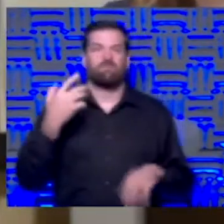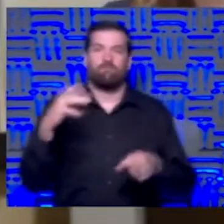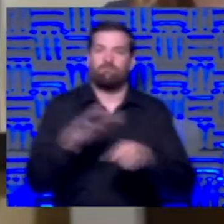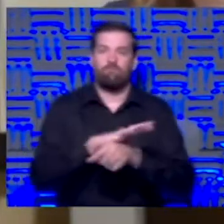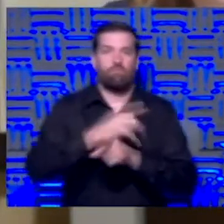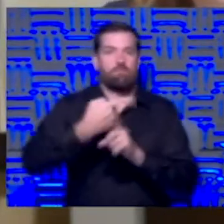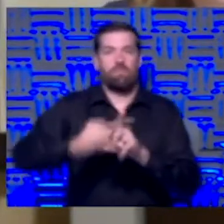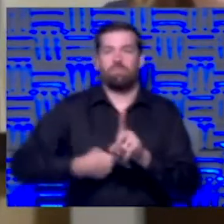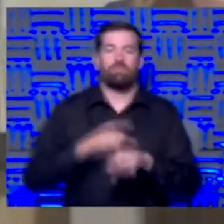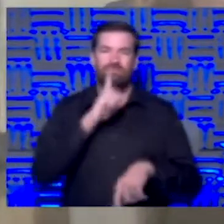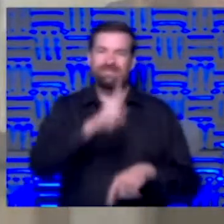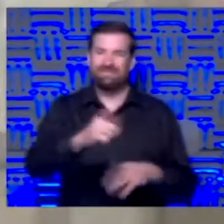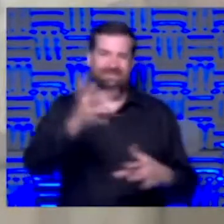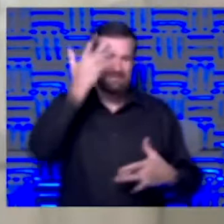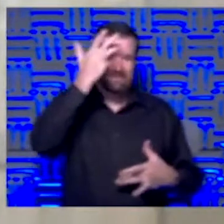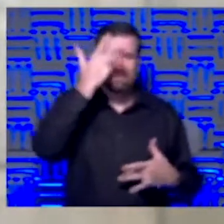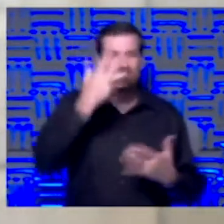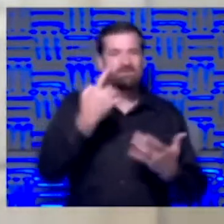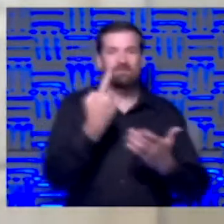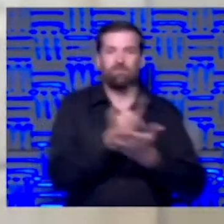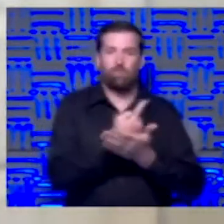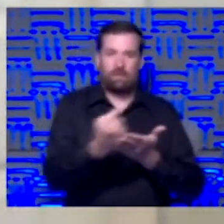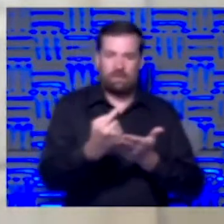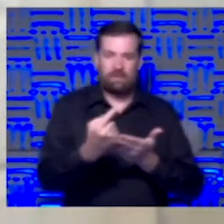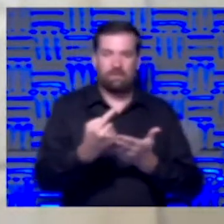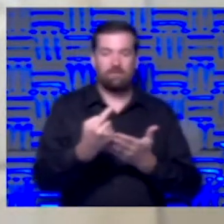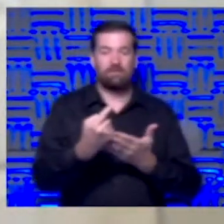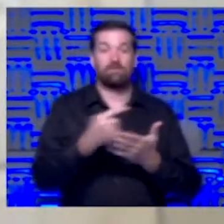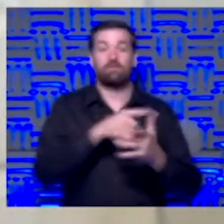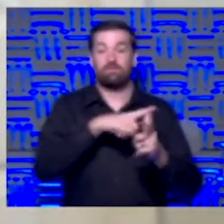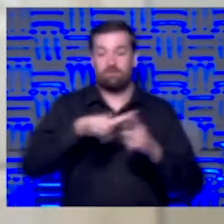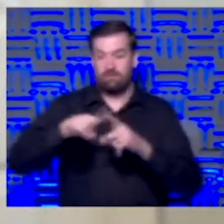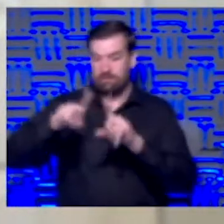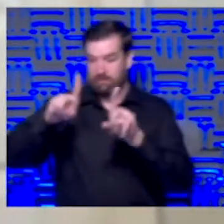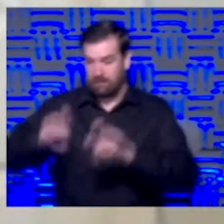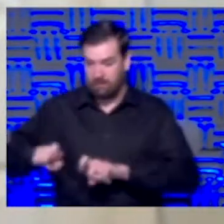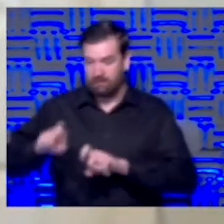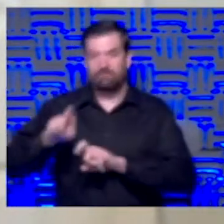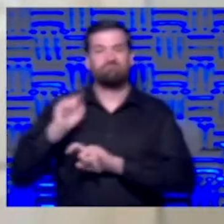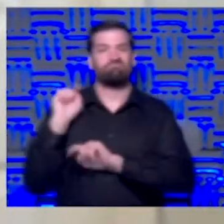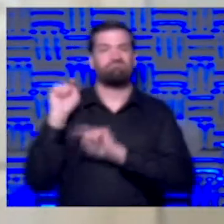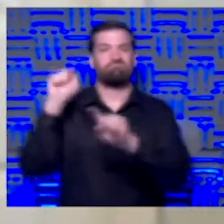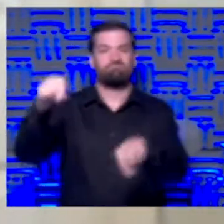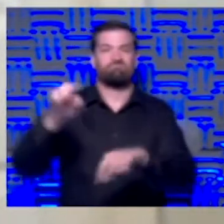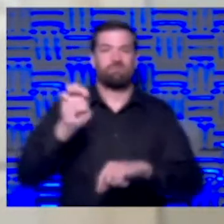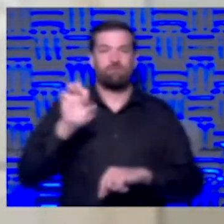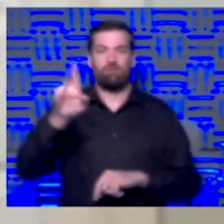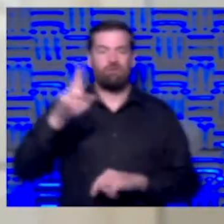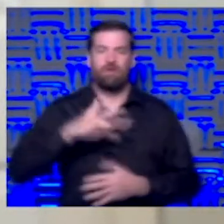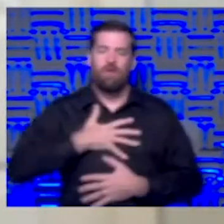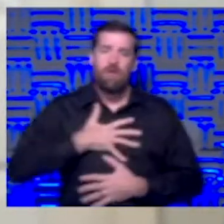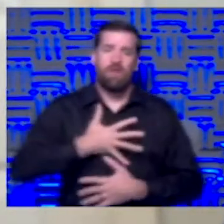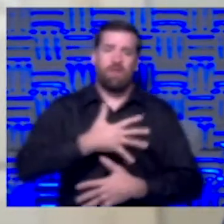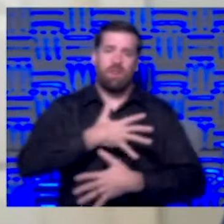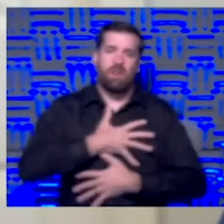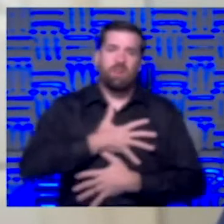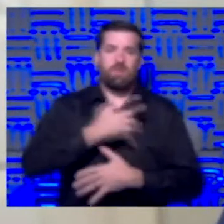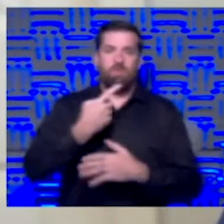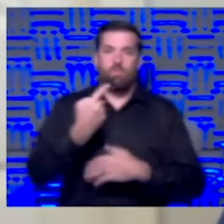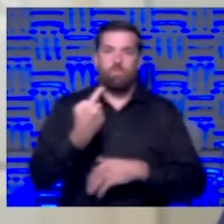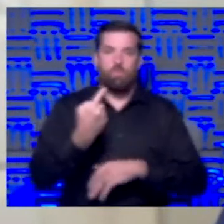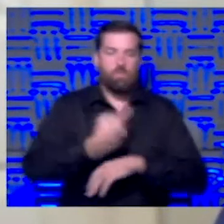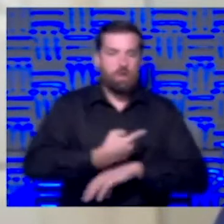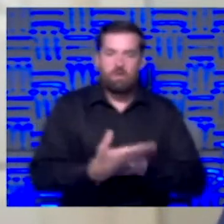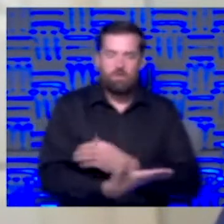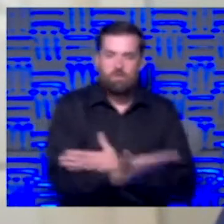sick for about a week, and before I got tested, I went to the ER because I couldn't breathe. I woke up one morning and it felt